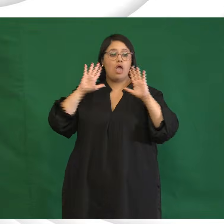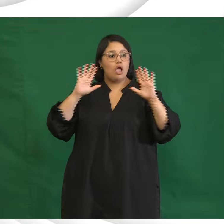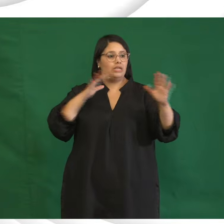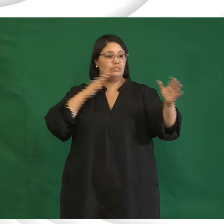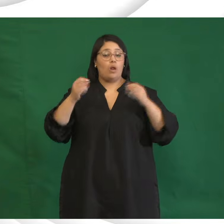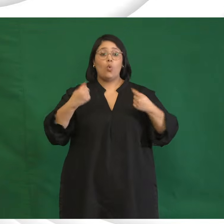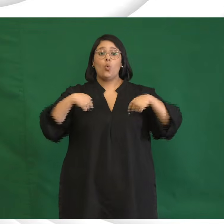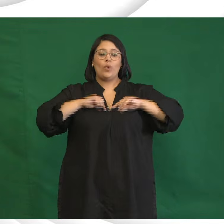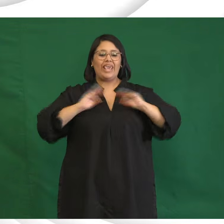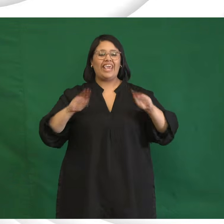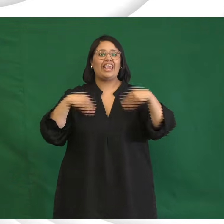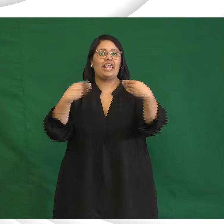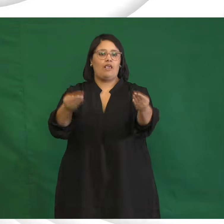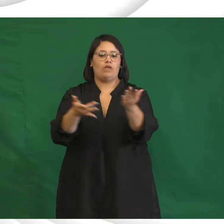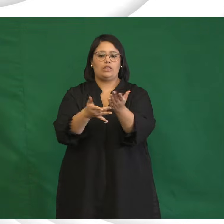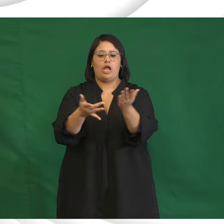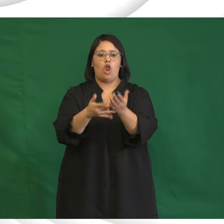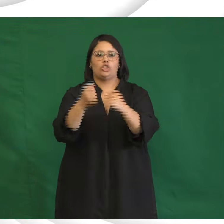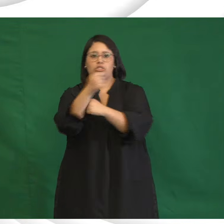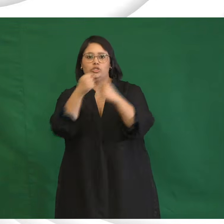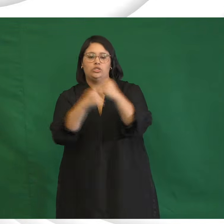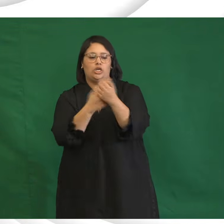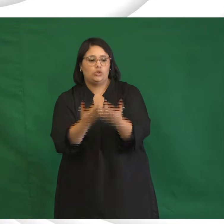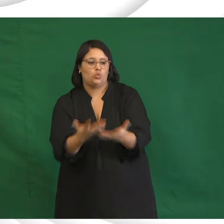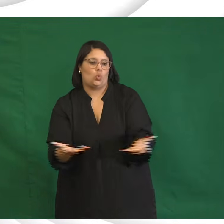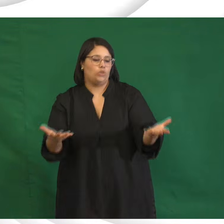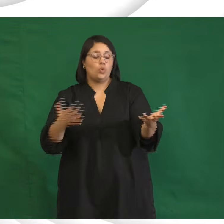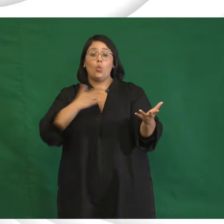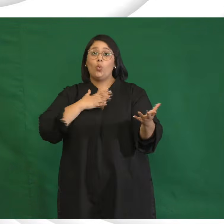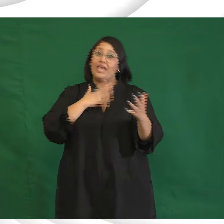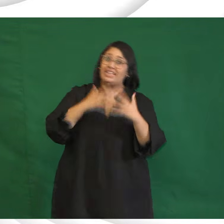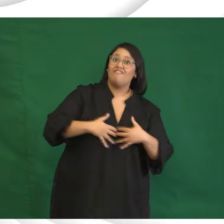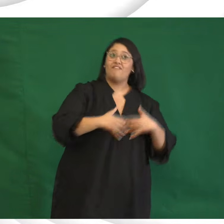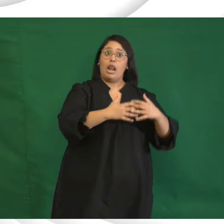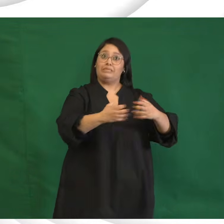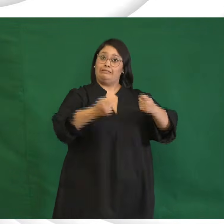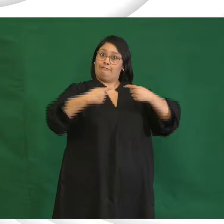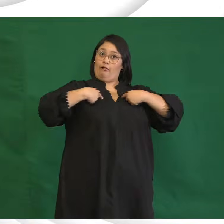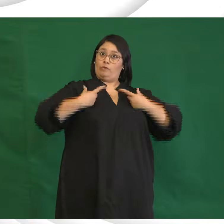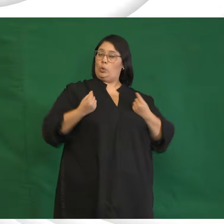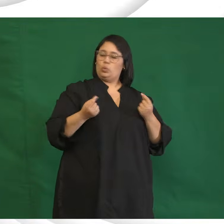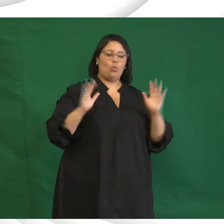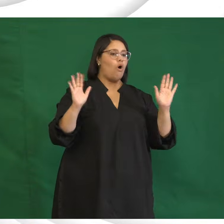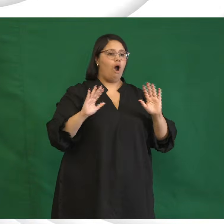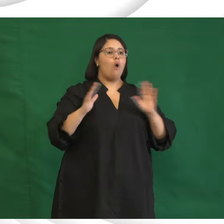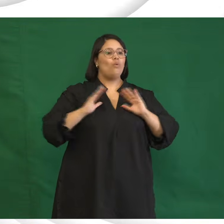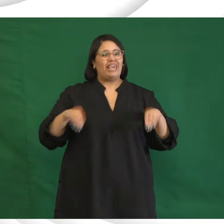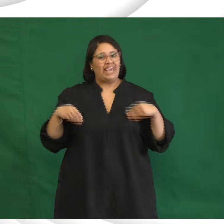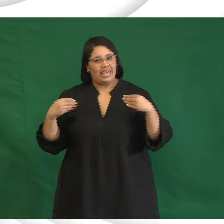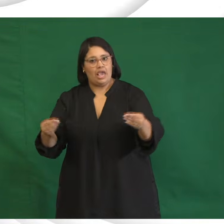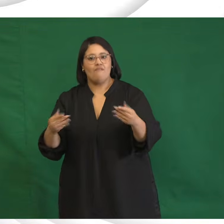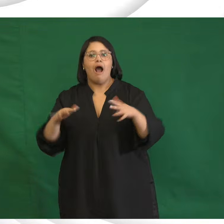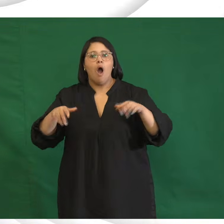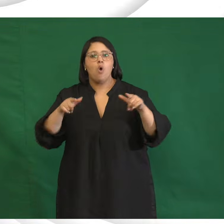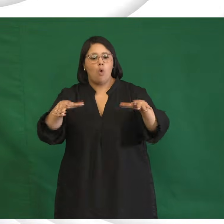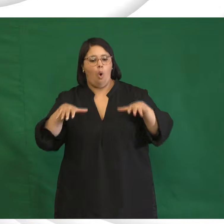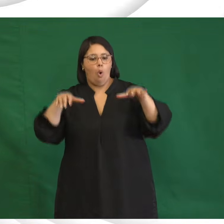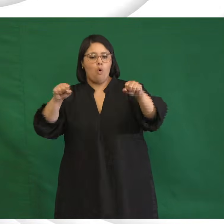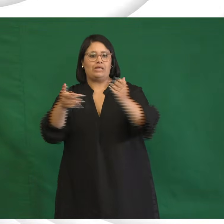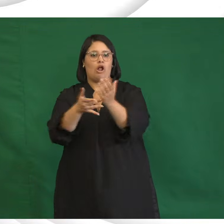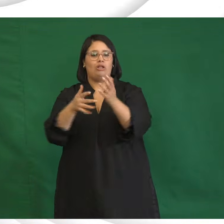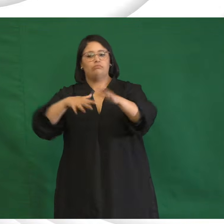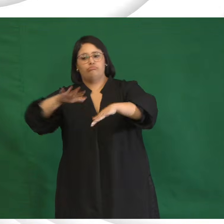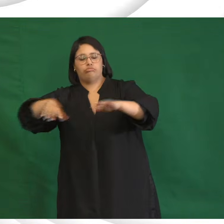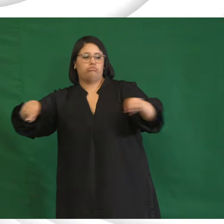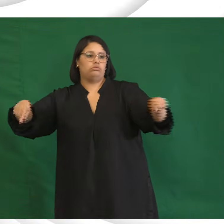provider. We are not actively developing courses or so on, but we kind of provide the backbone in terms of hosting these materials and